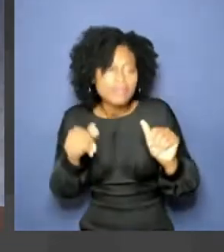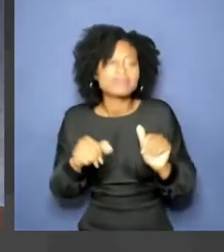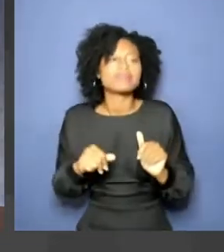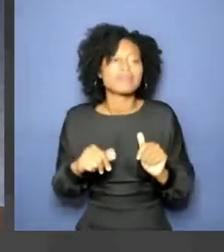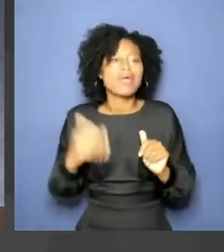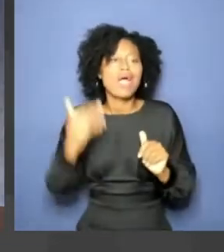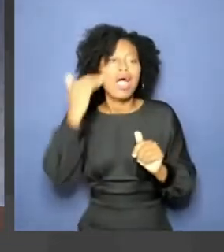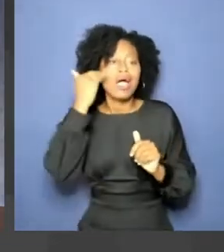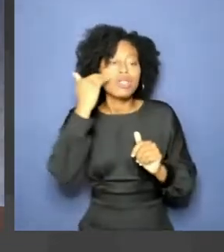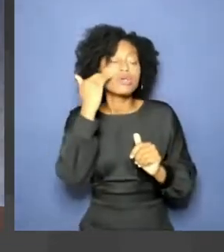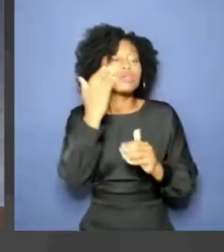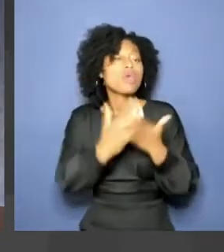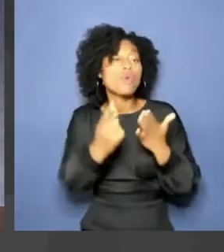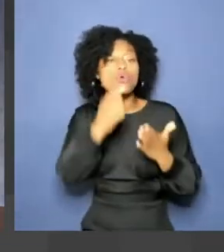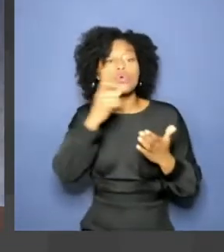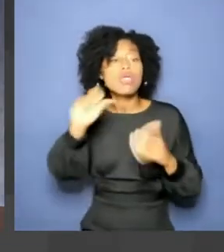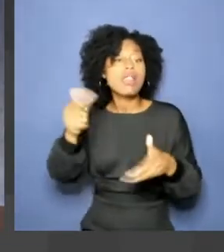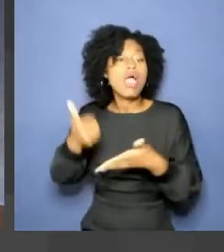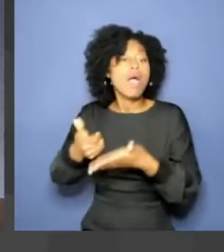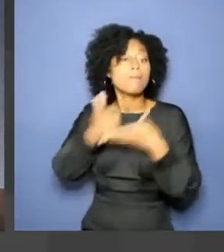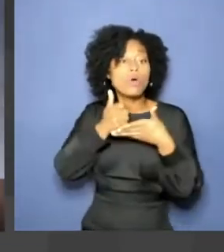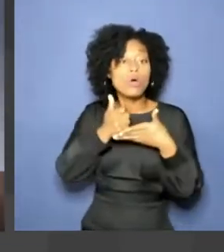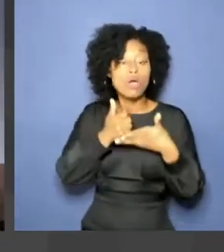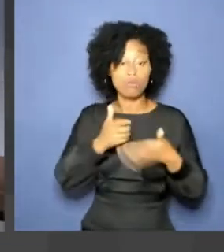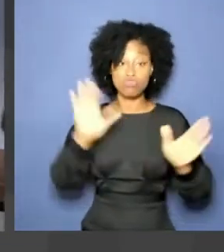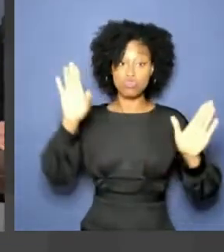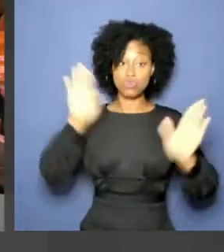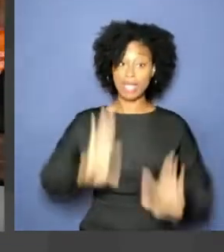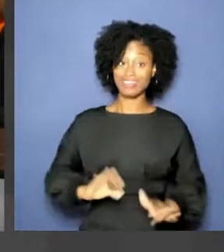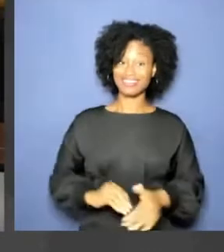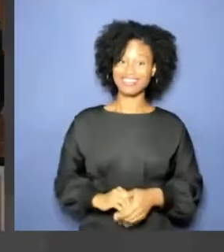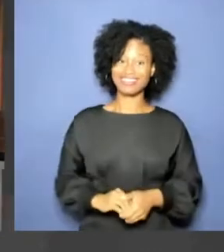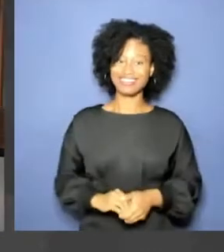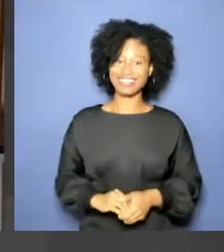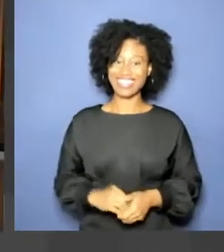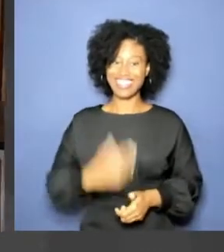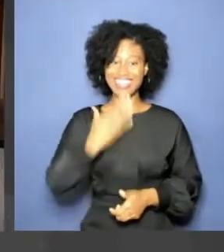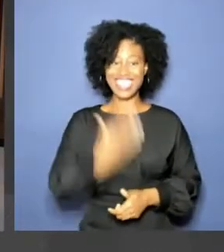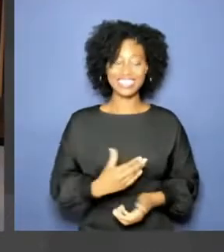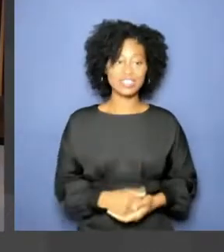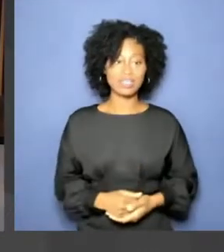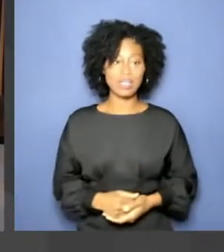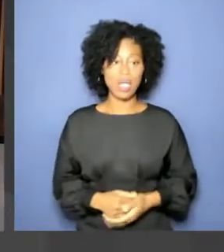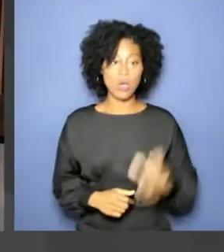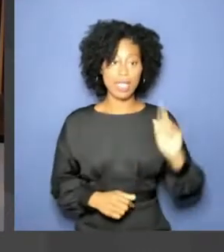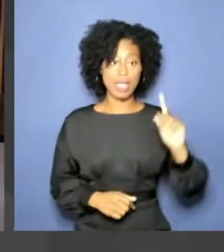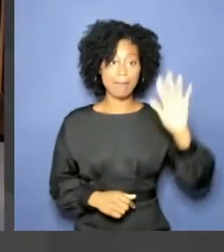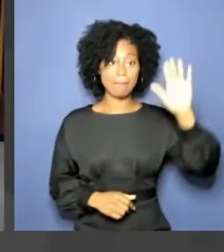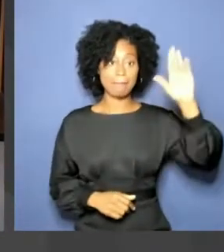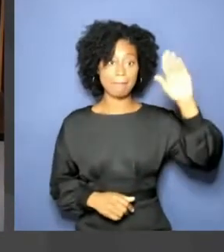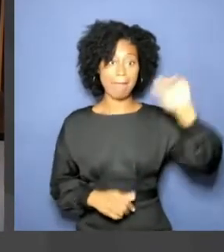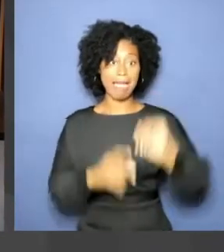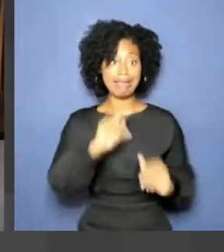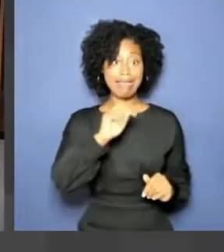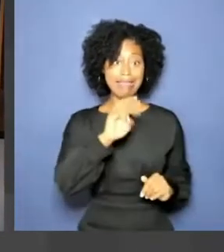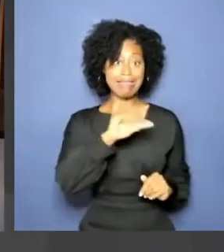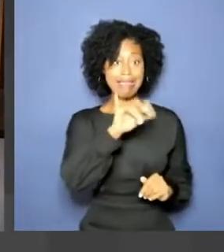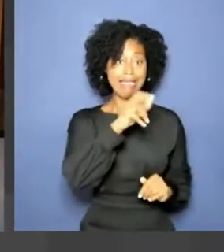someone who can fill in for me. Great. Thanks. Oh, okay. Bye, Tiny Jens.